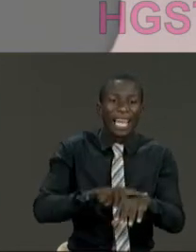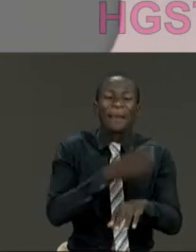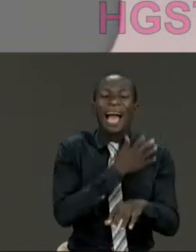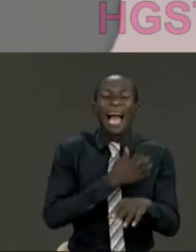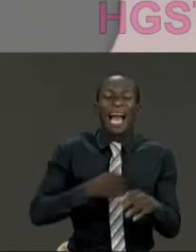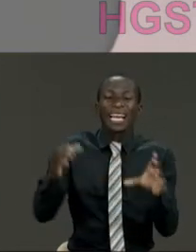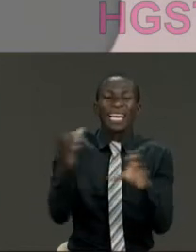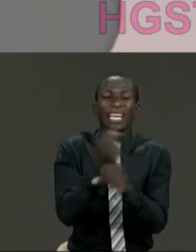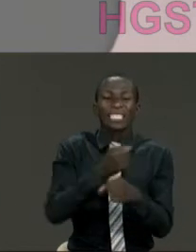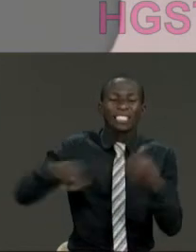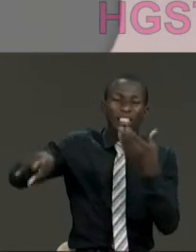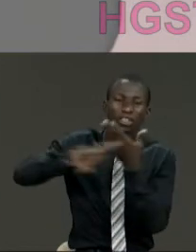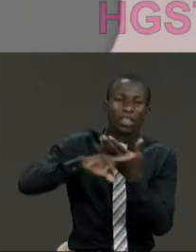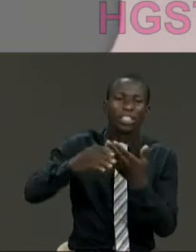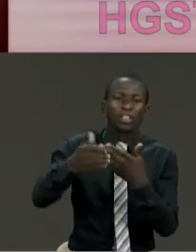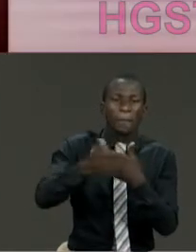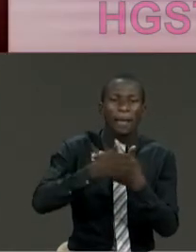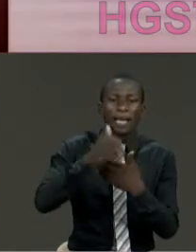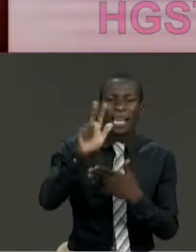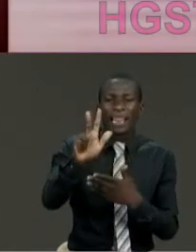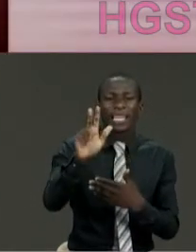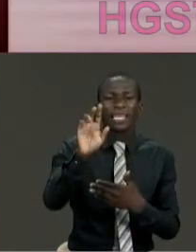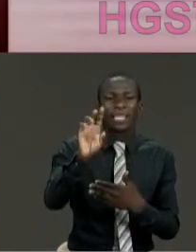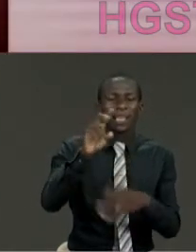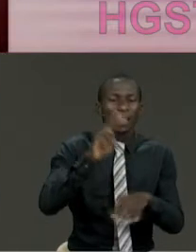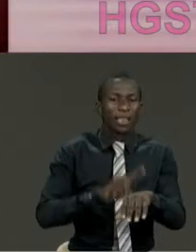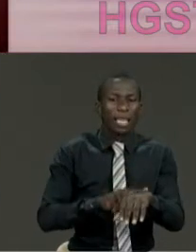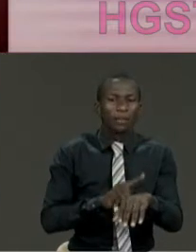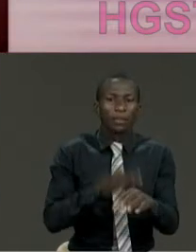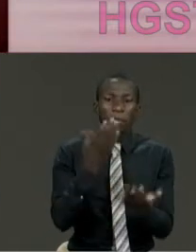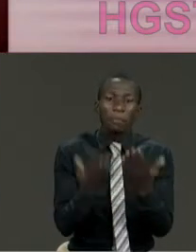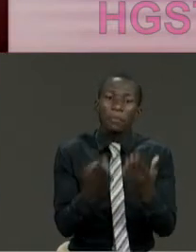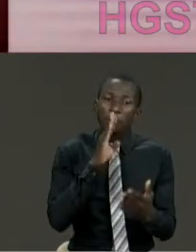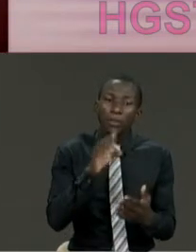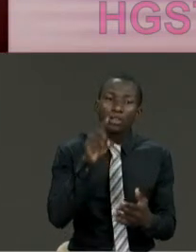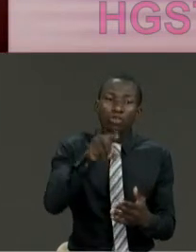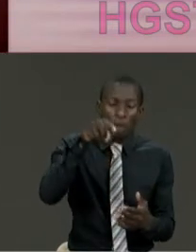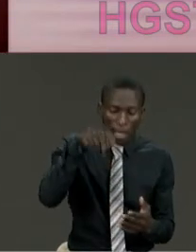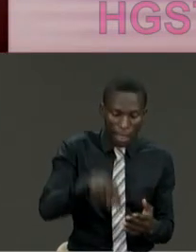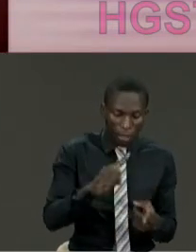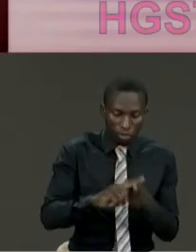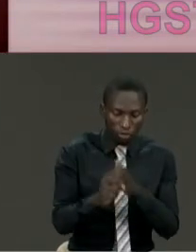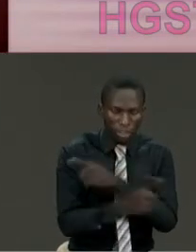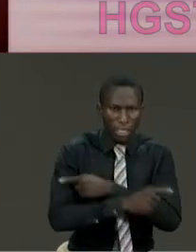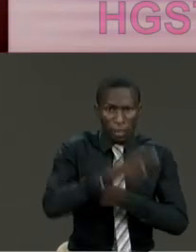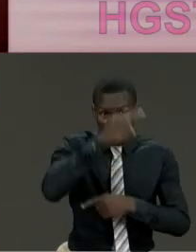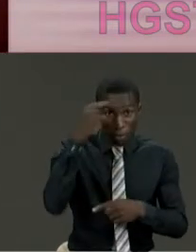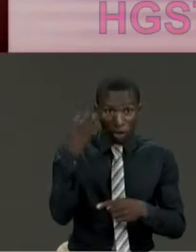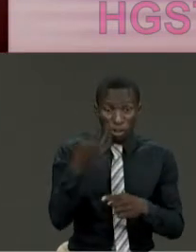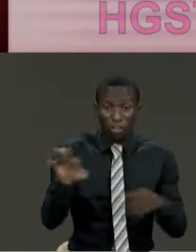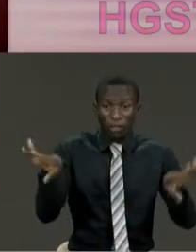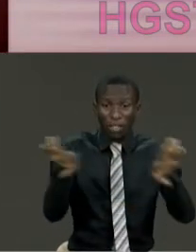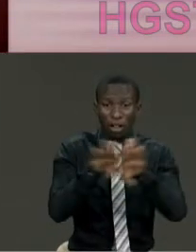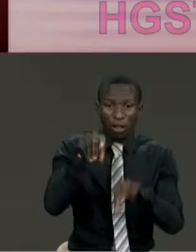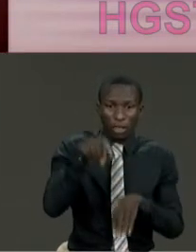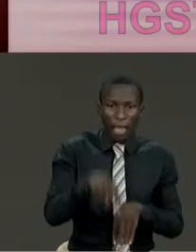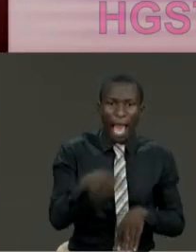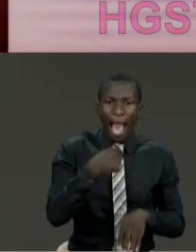back 3 times. Maybe you are down today because of the lockdown.